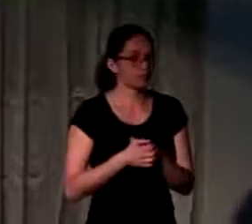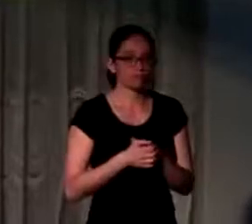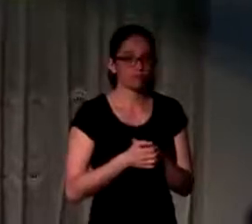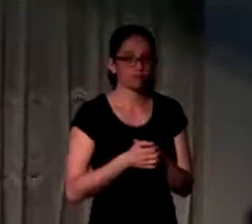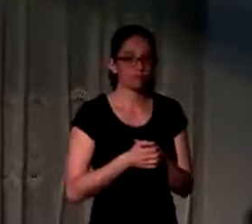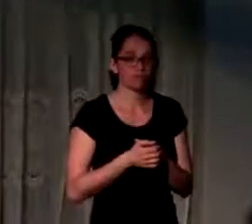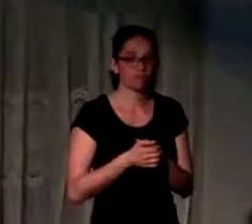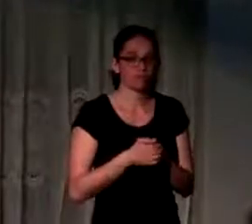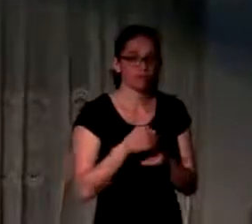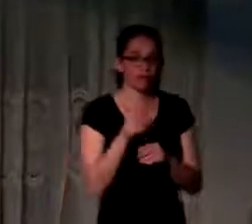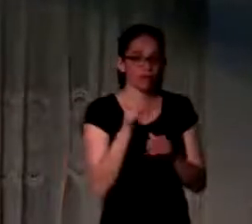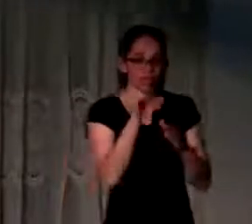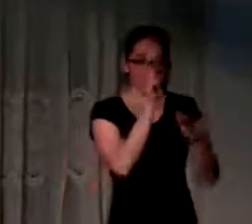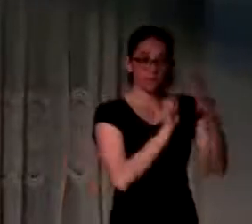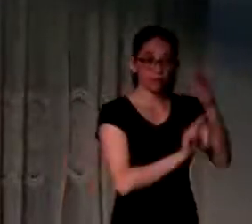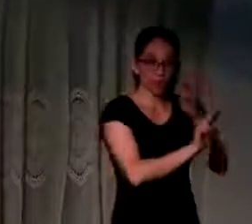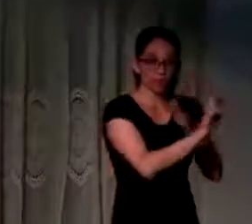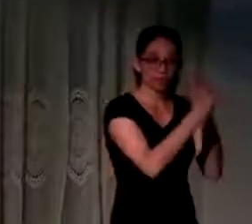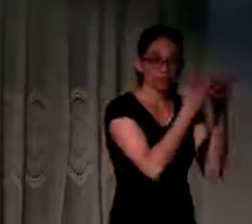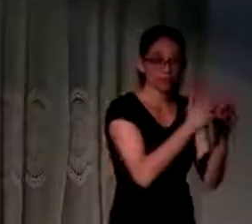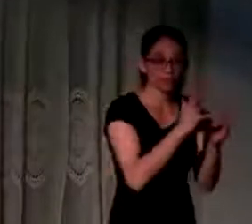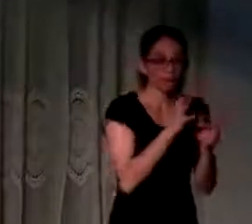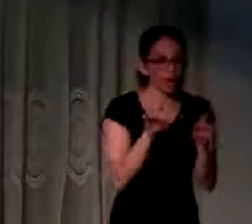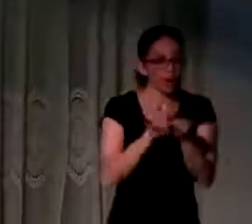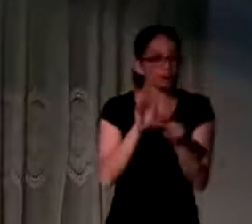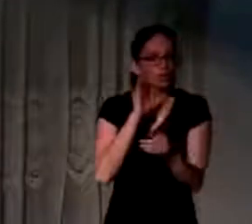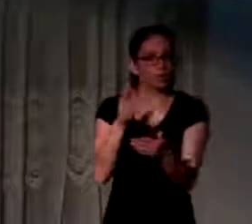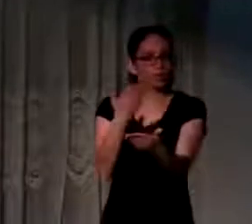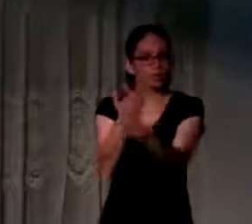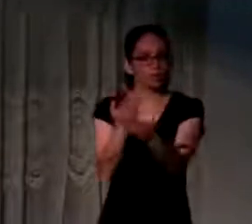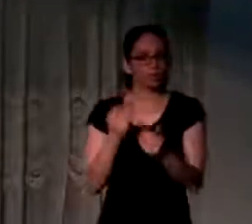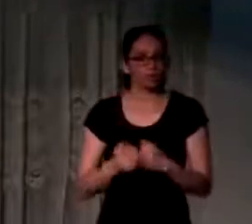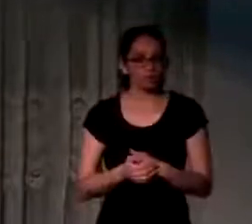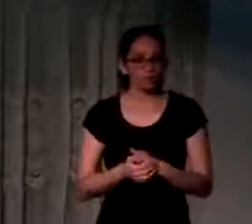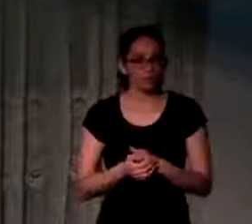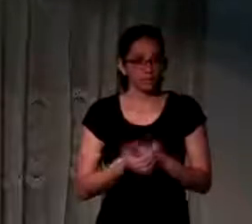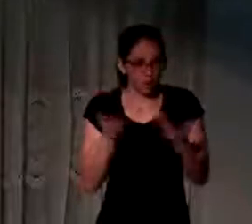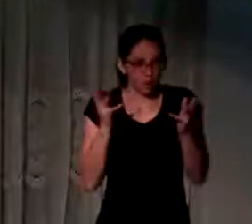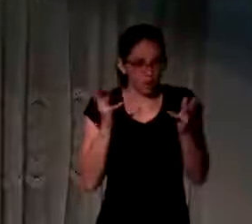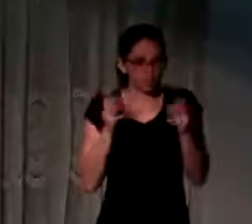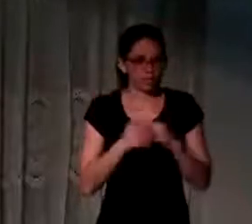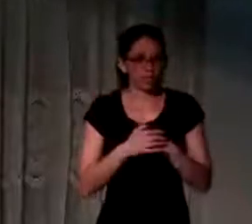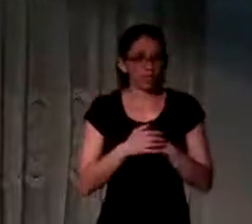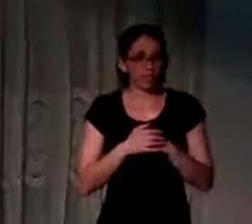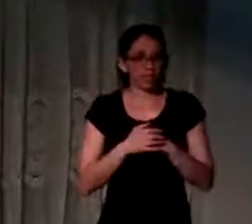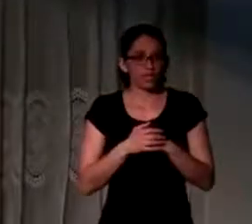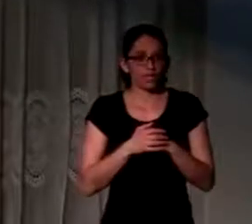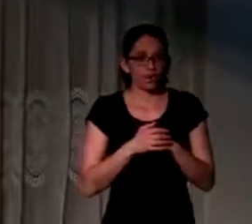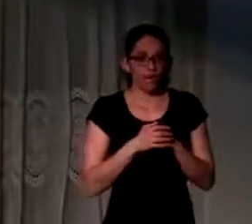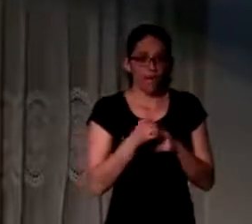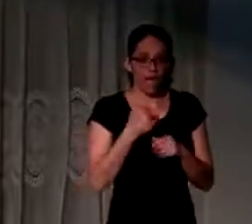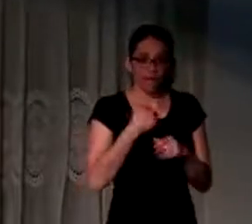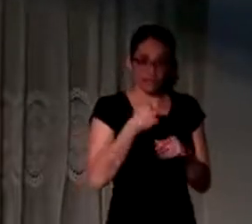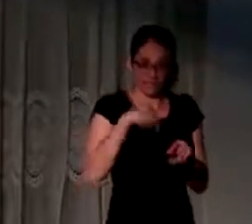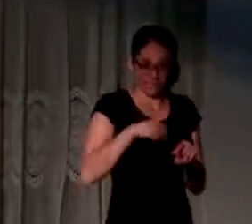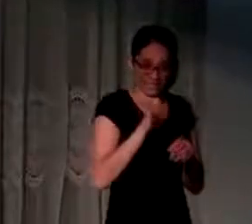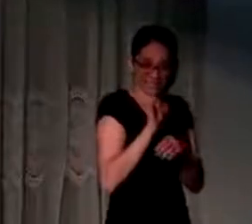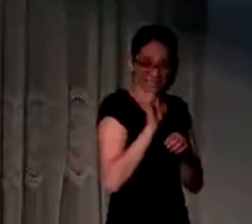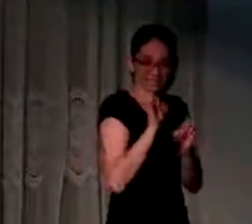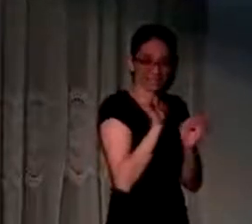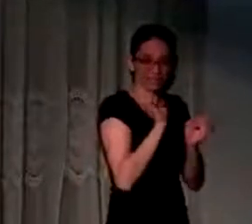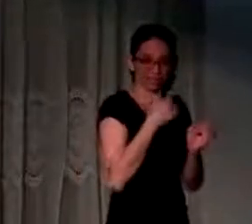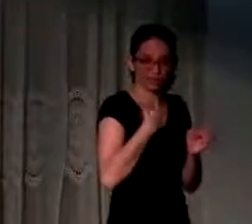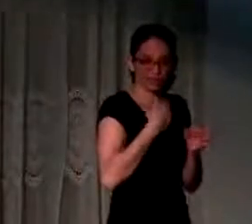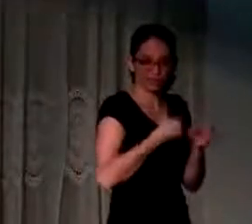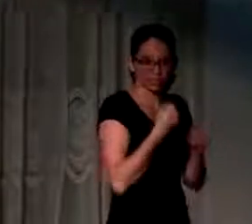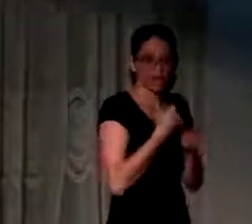So it's prophesied and will be proven. And we need to thank. This Easter, I really rejoiced